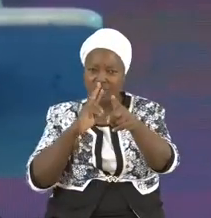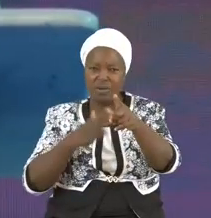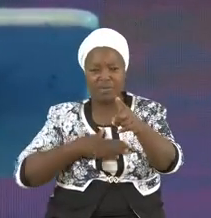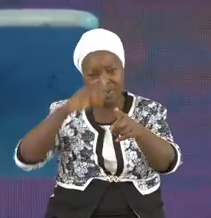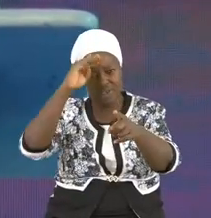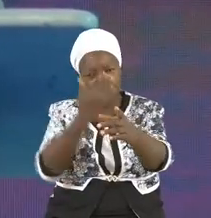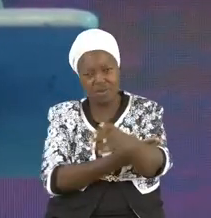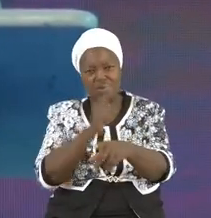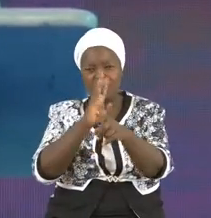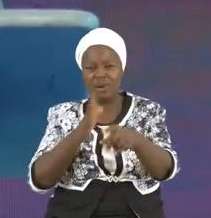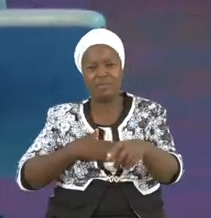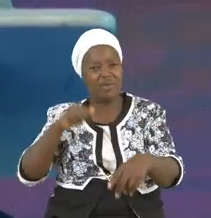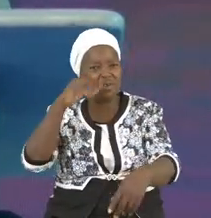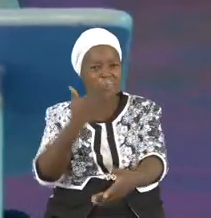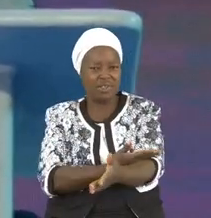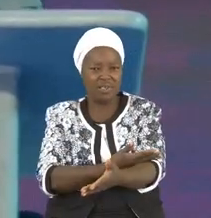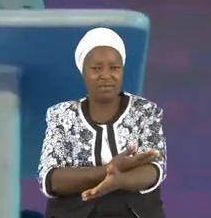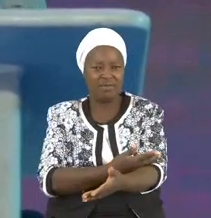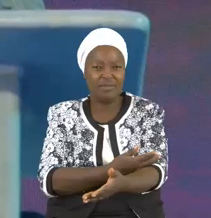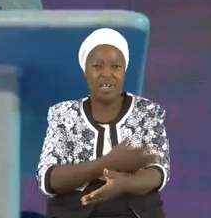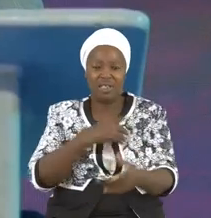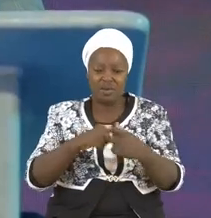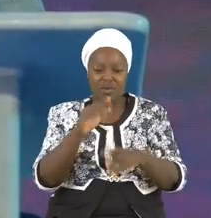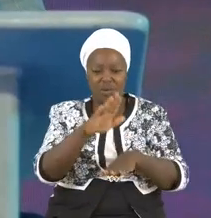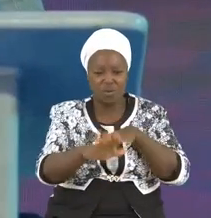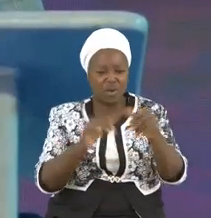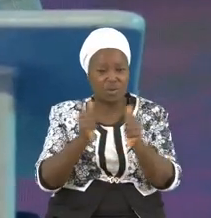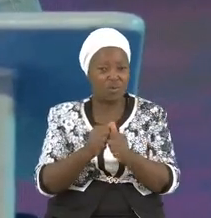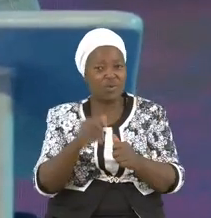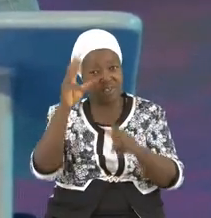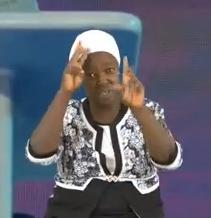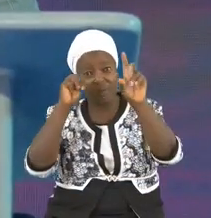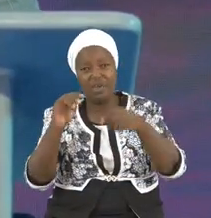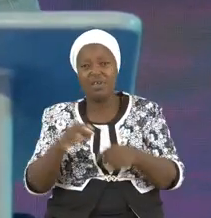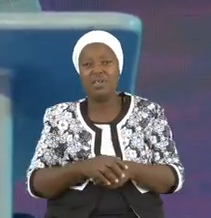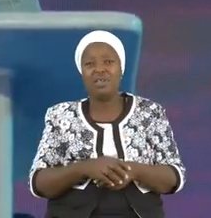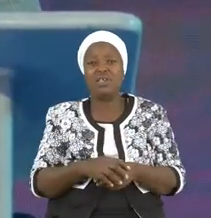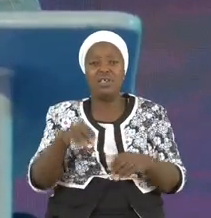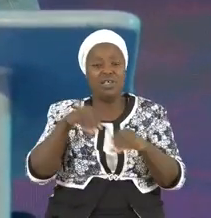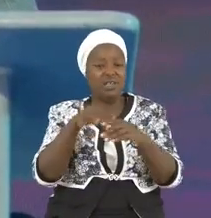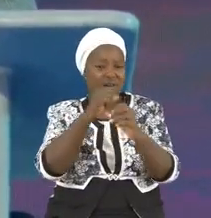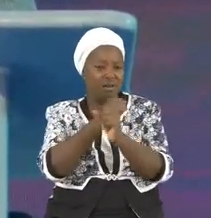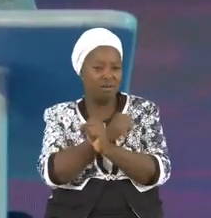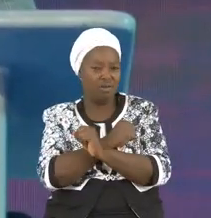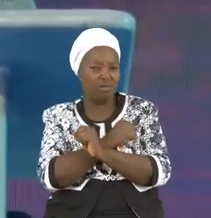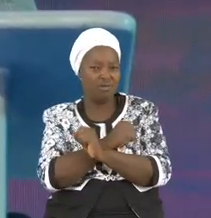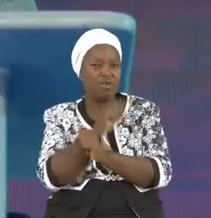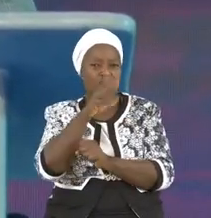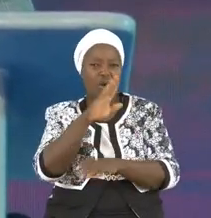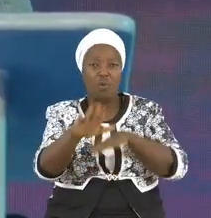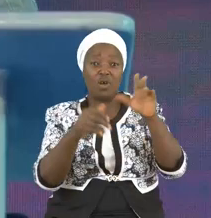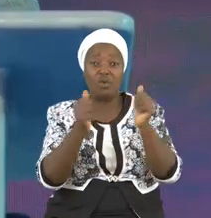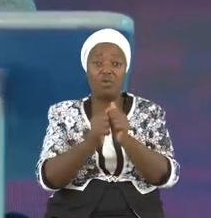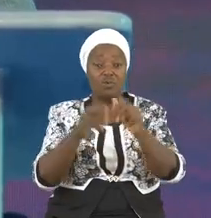daughter, and you are walking with him in love. You are walking with him